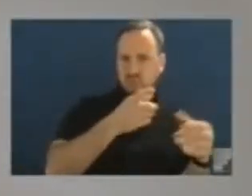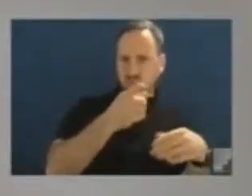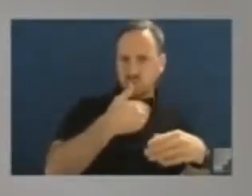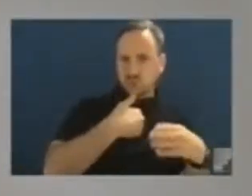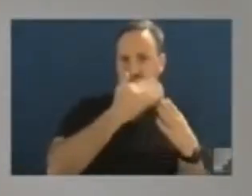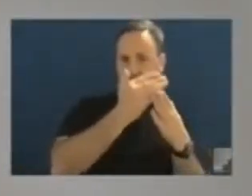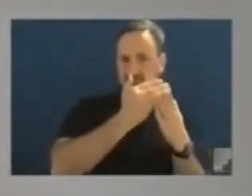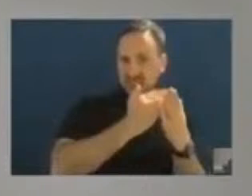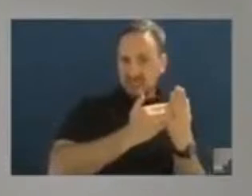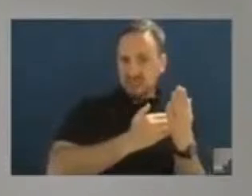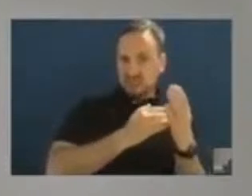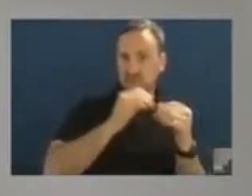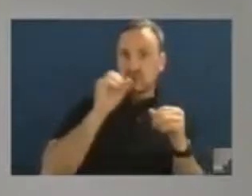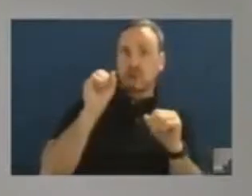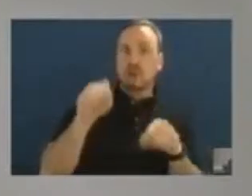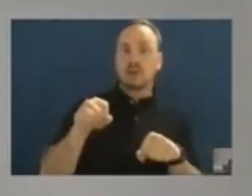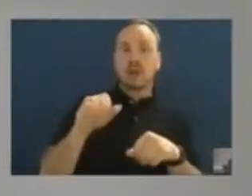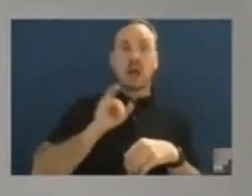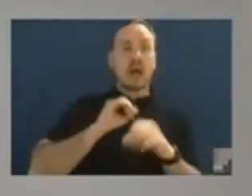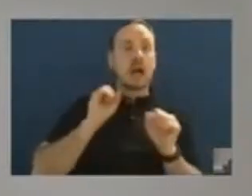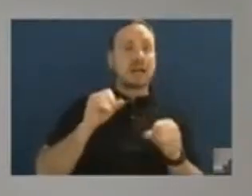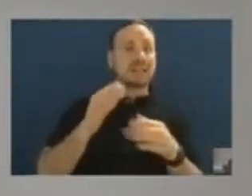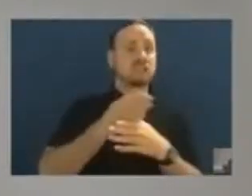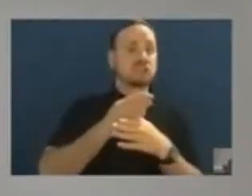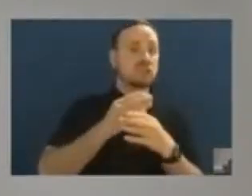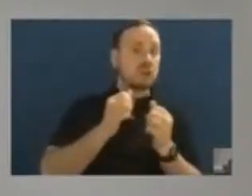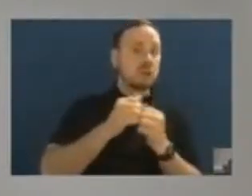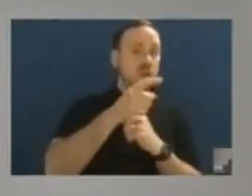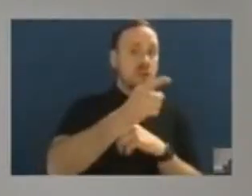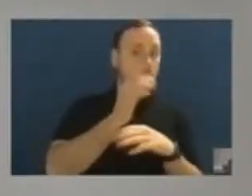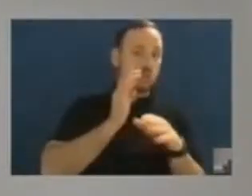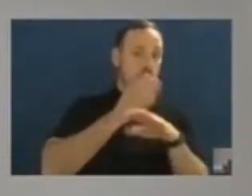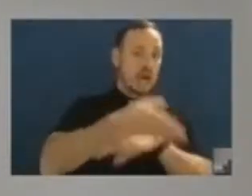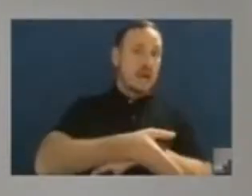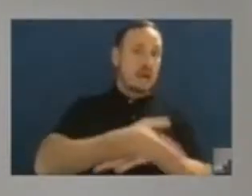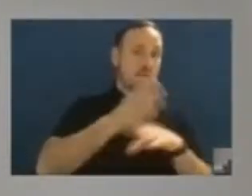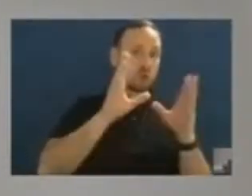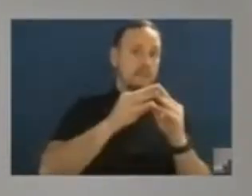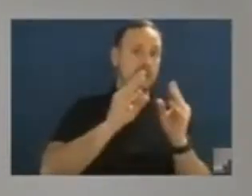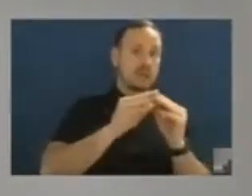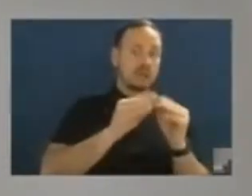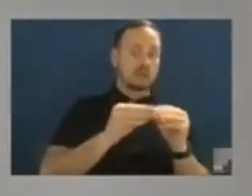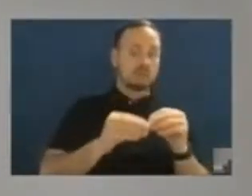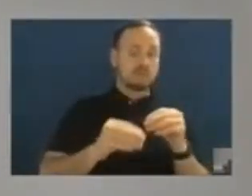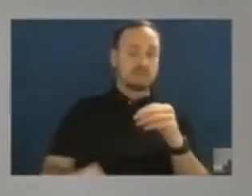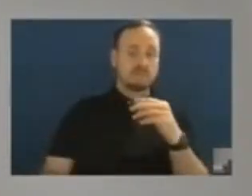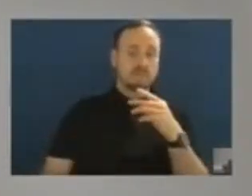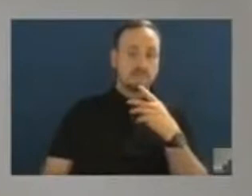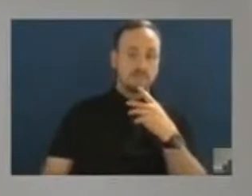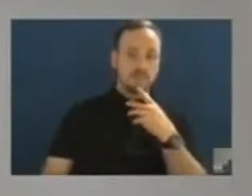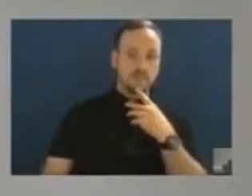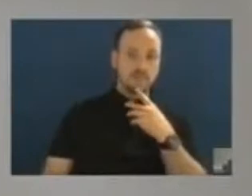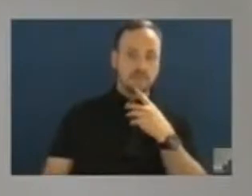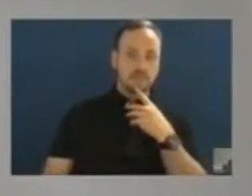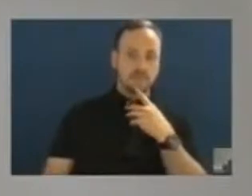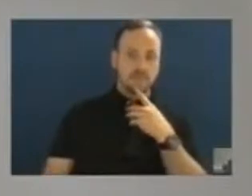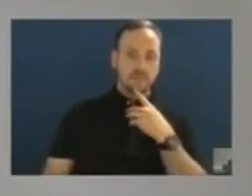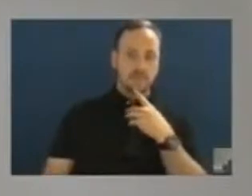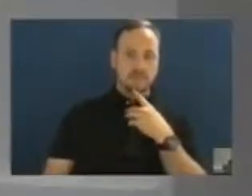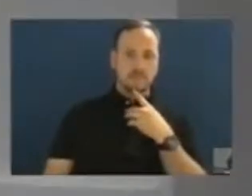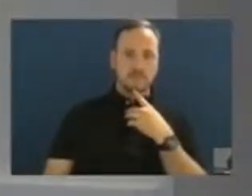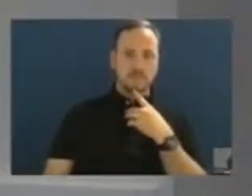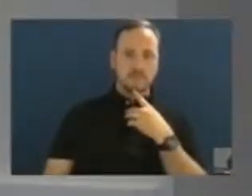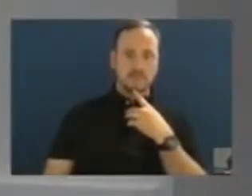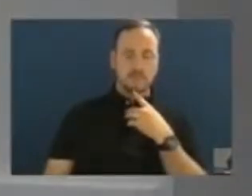you following the meeting. I don't have it with me here tonight, but we do have that identified. And would you anticipate that we would